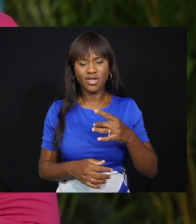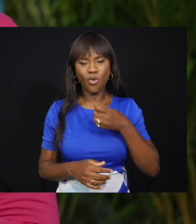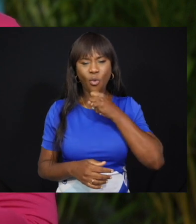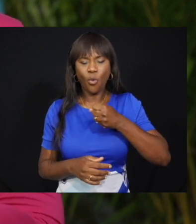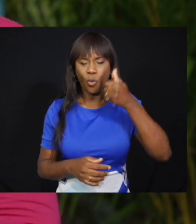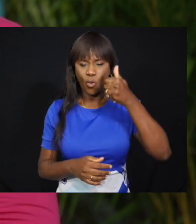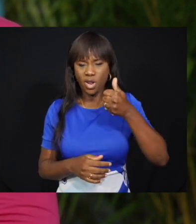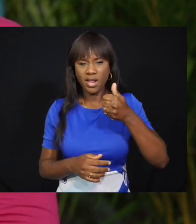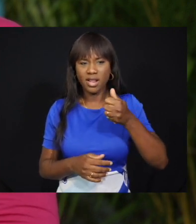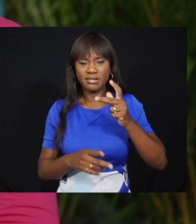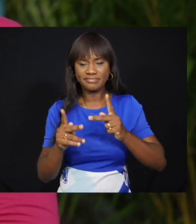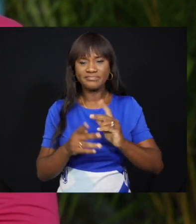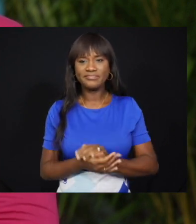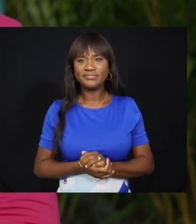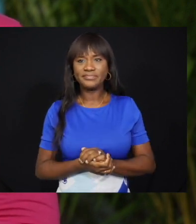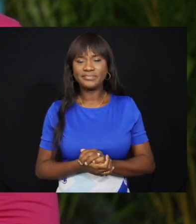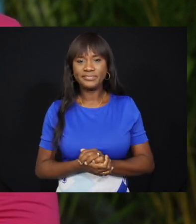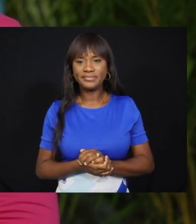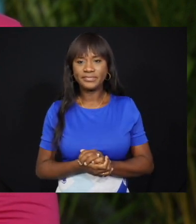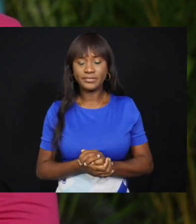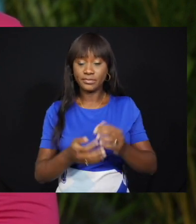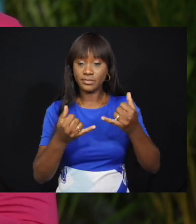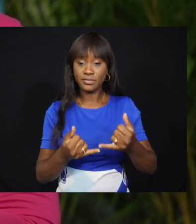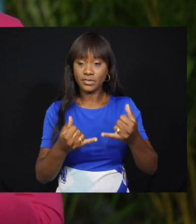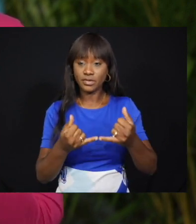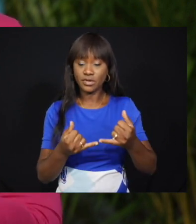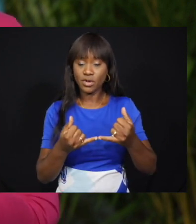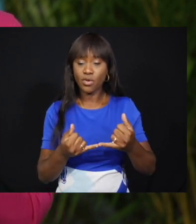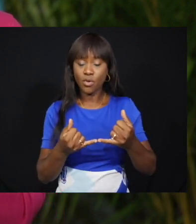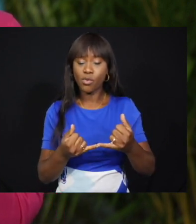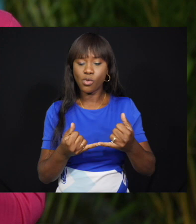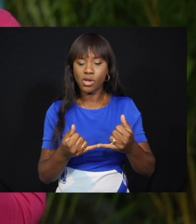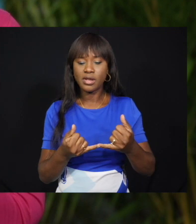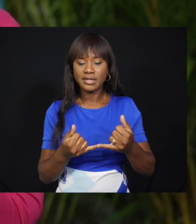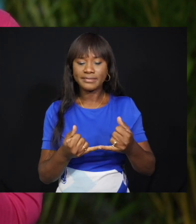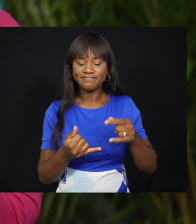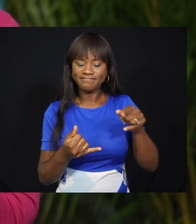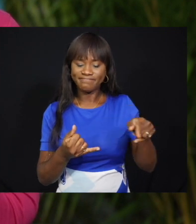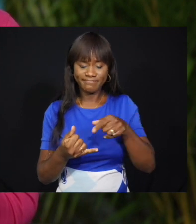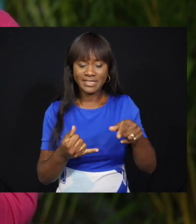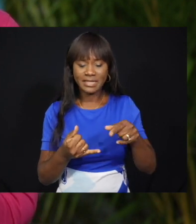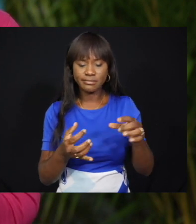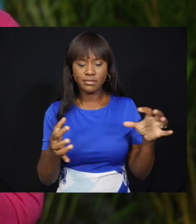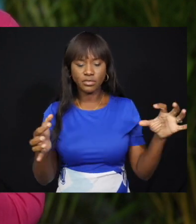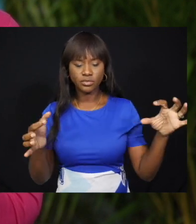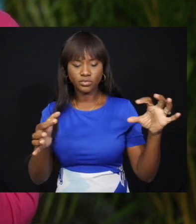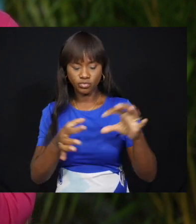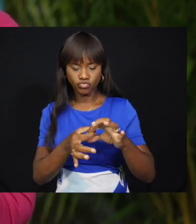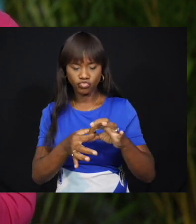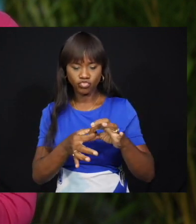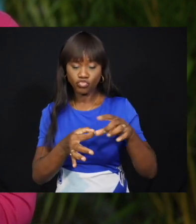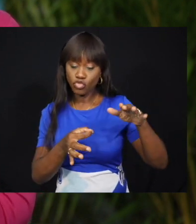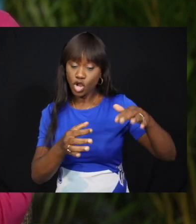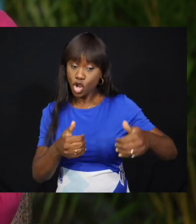then I told you how the young old who are grasping it can now be the ones to bridge